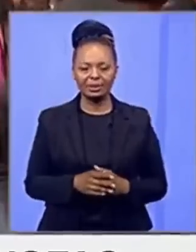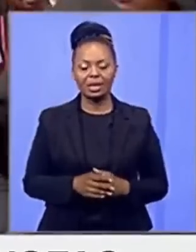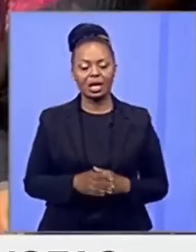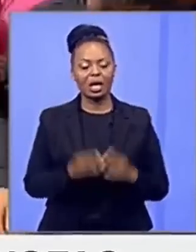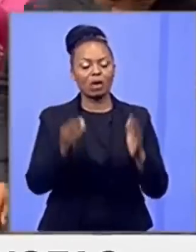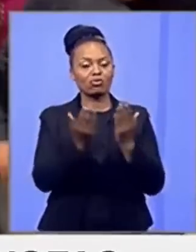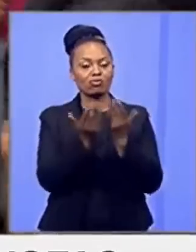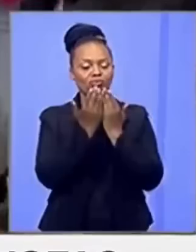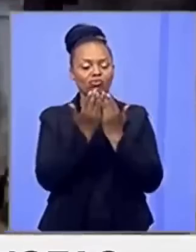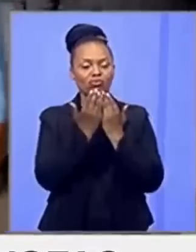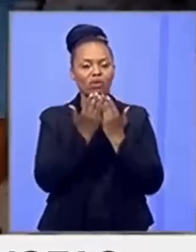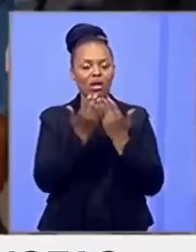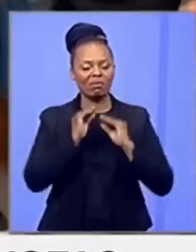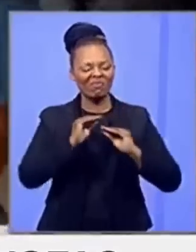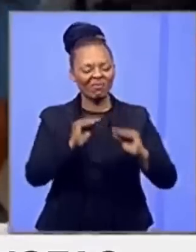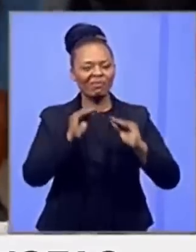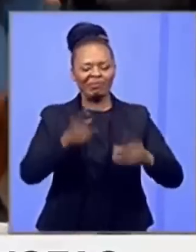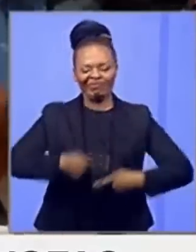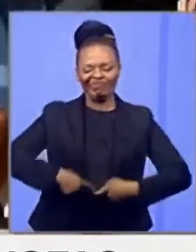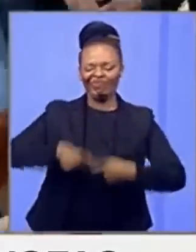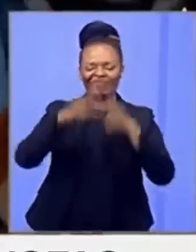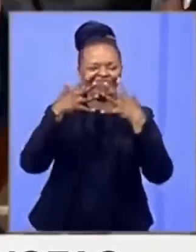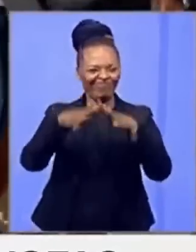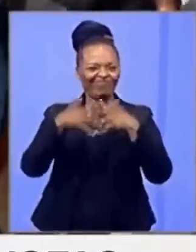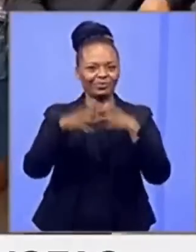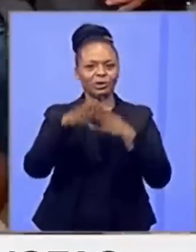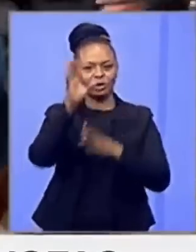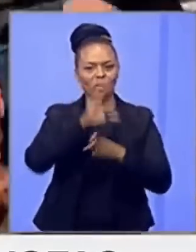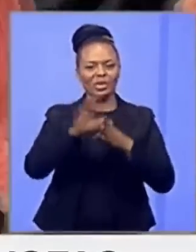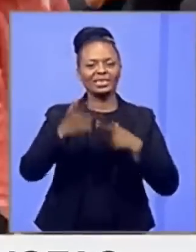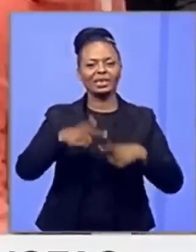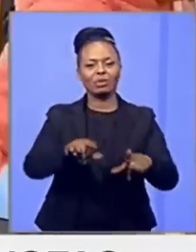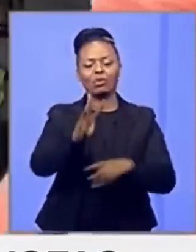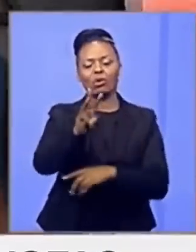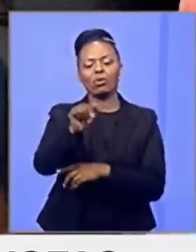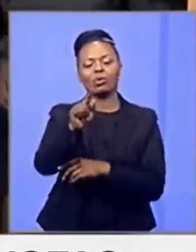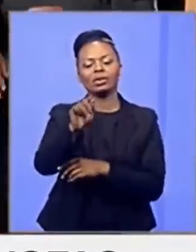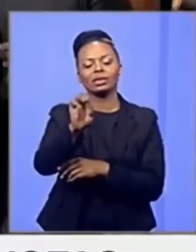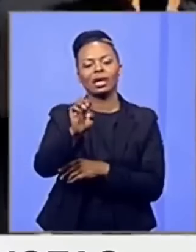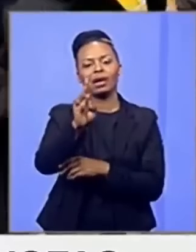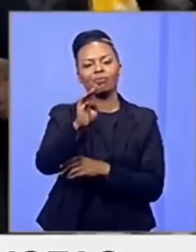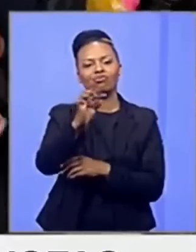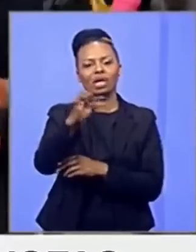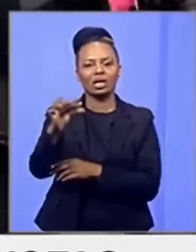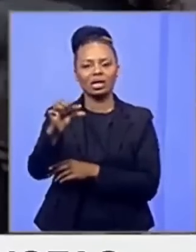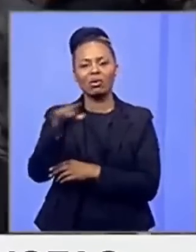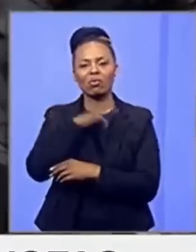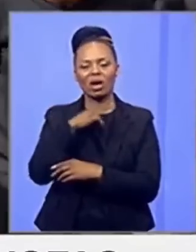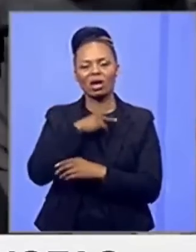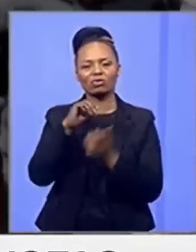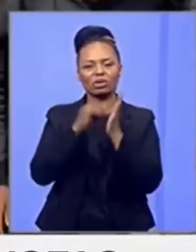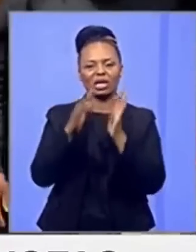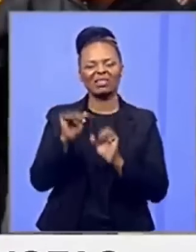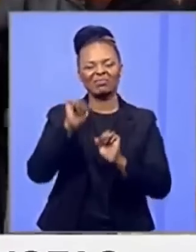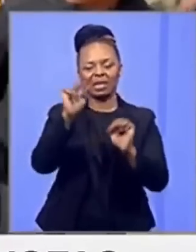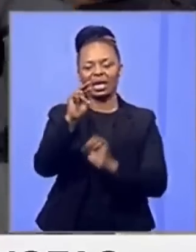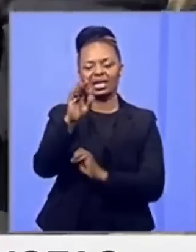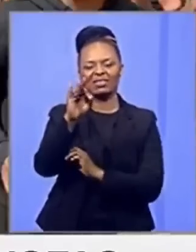Dithuto di hlwele di sharakantšwe collegeng ya Waterberg ka Limpopo ge baithuti ba ipelaetša ka ditefelo tša NSFAS.